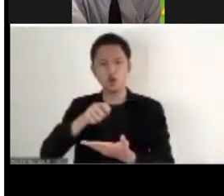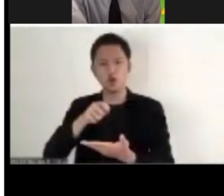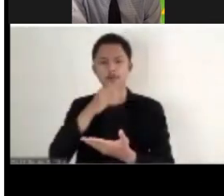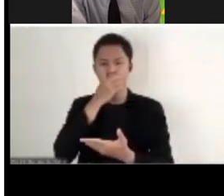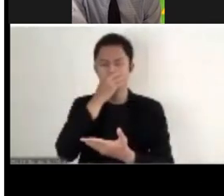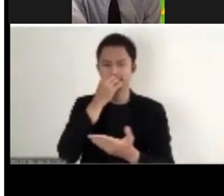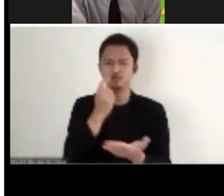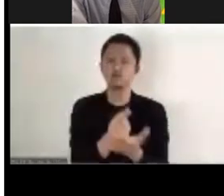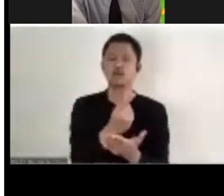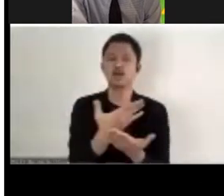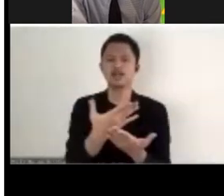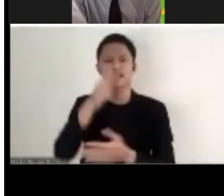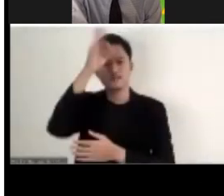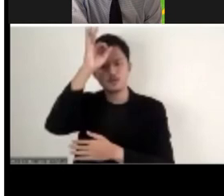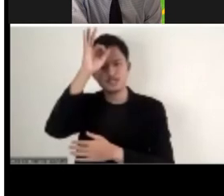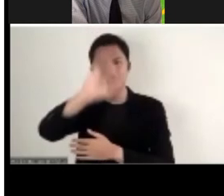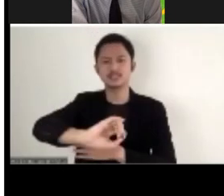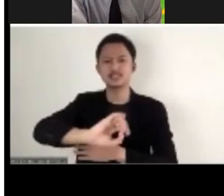please please